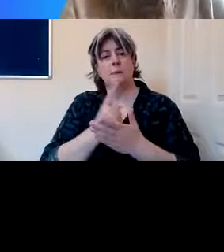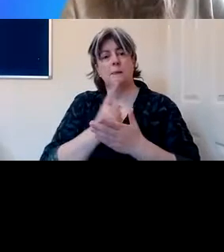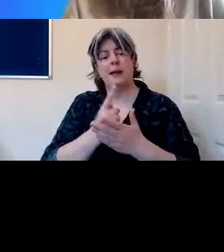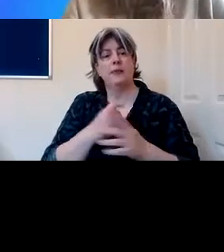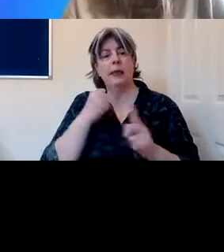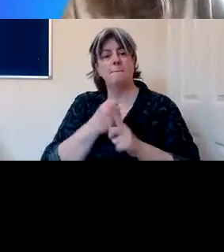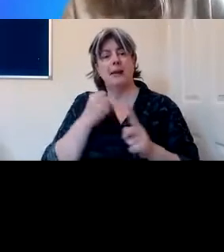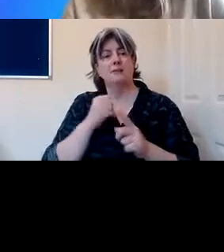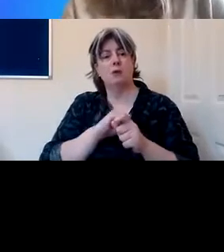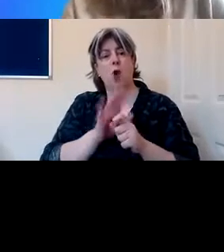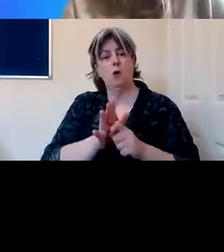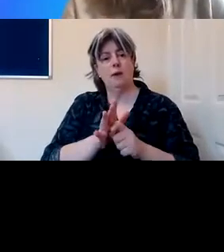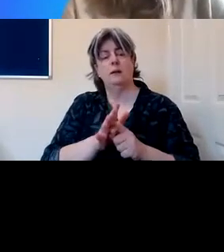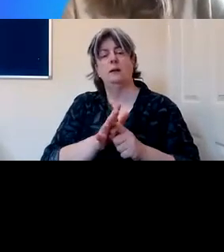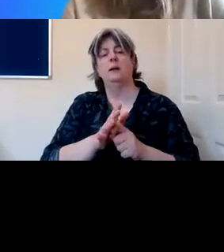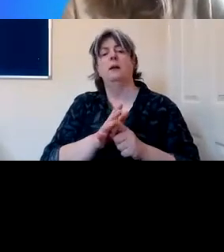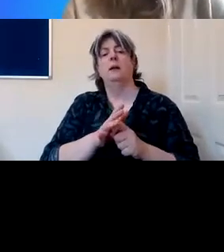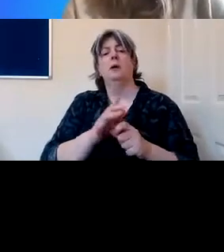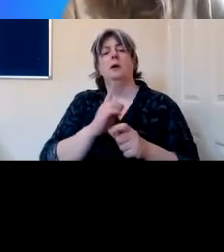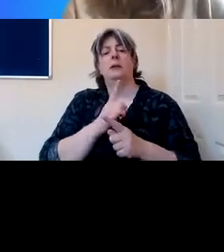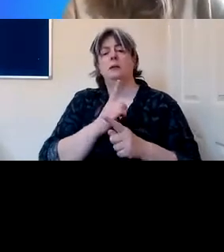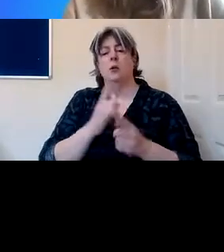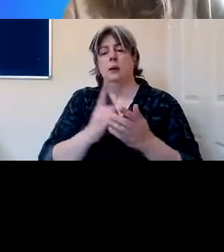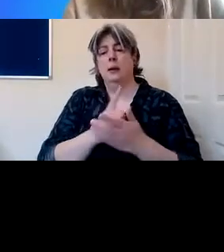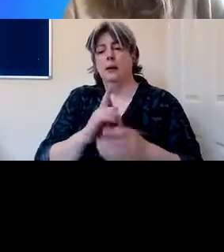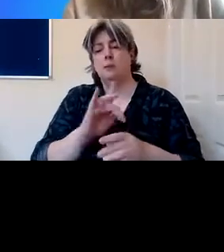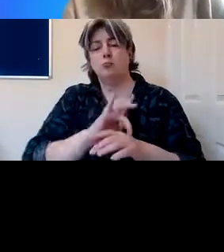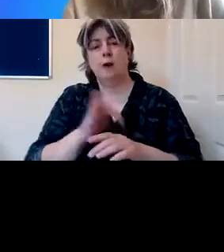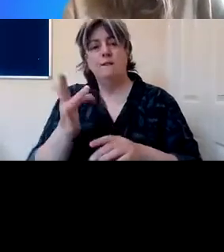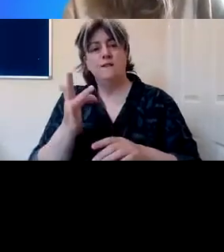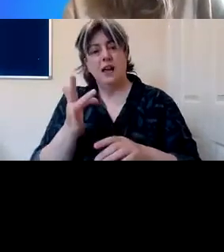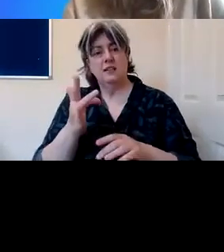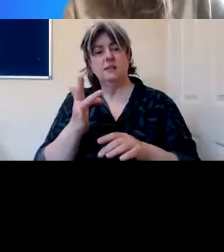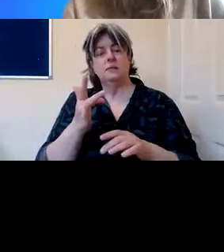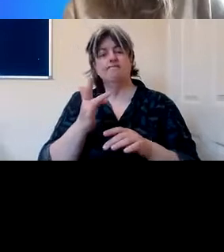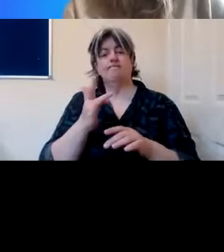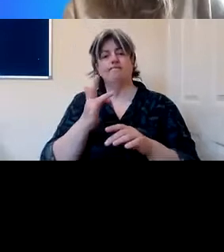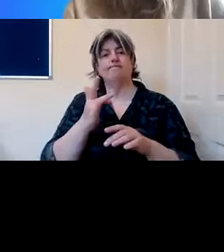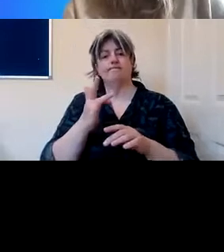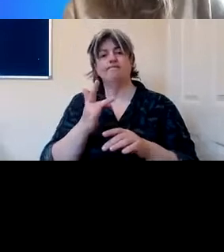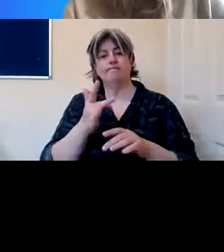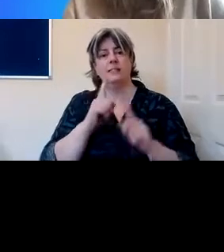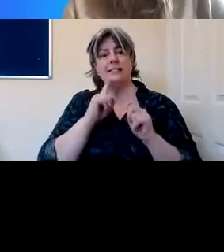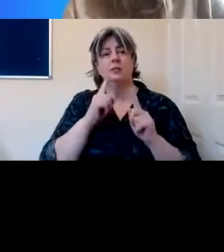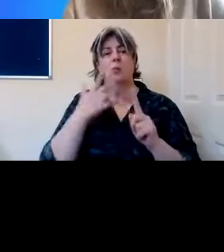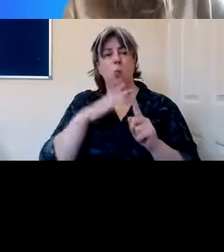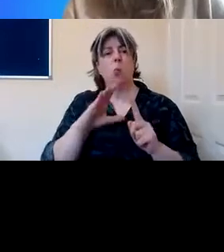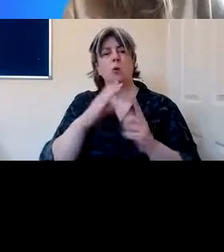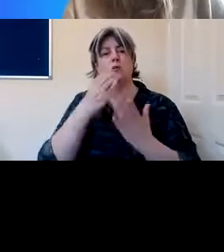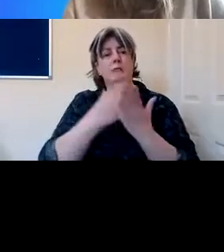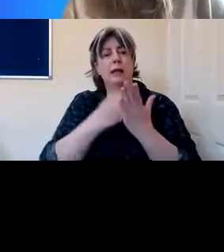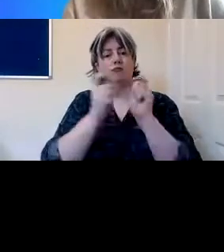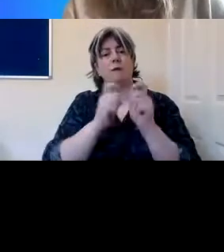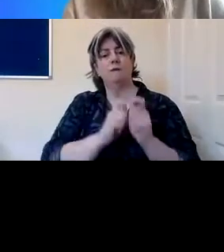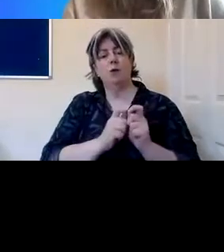all spoken about the profession's appetite for curriculum reform. You know, we all recognise and support that that's